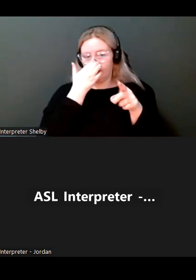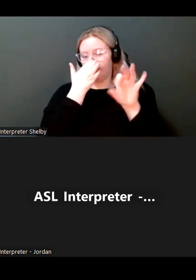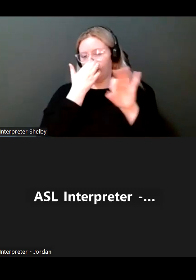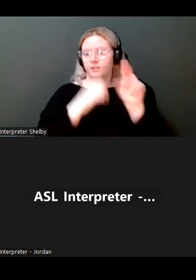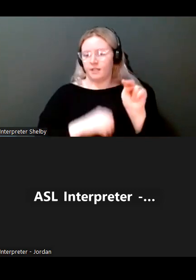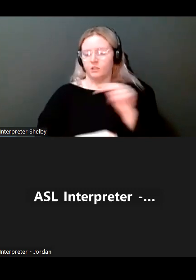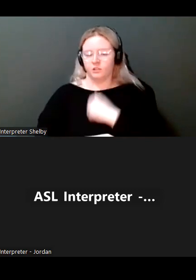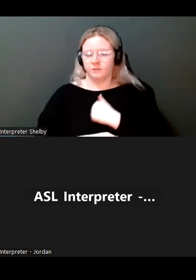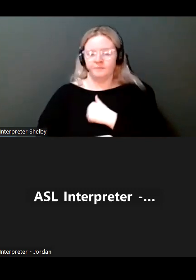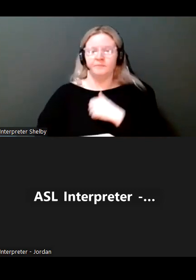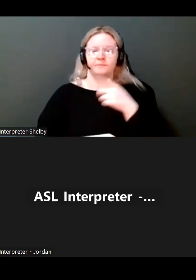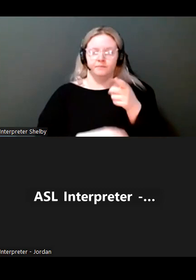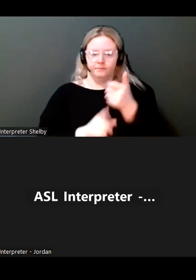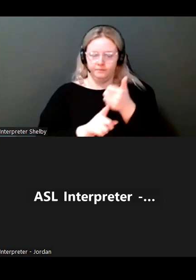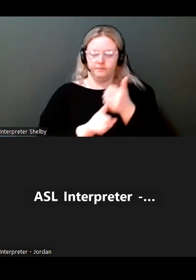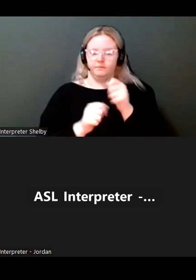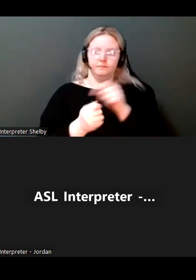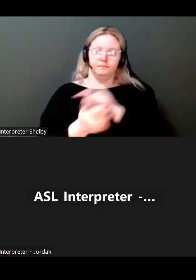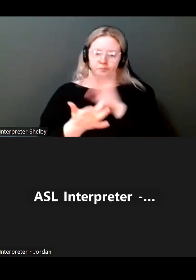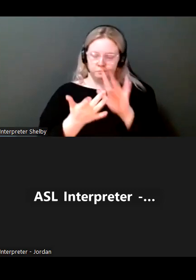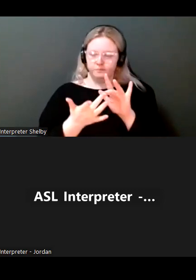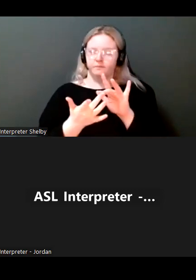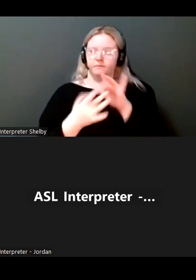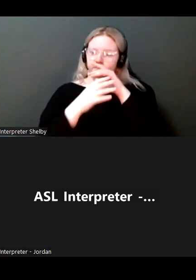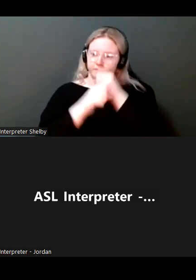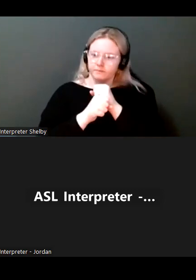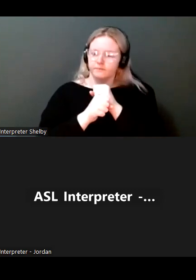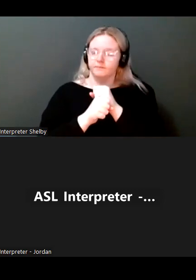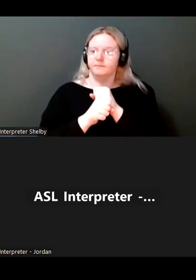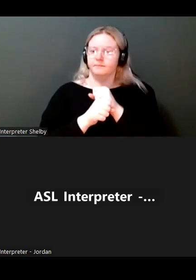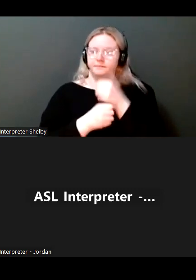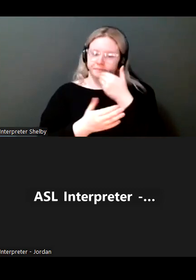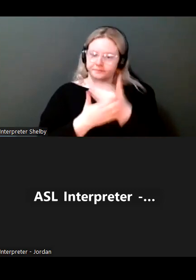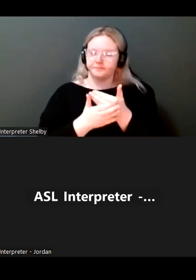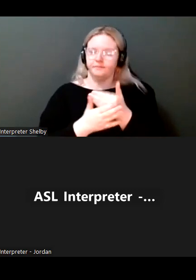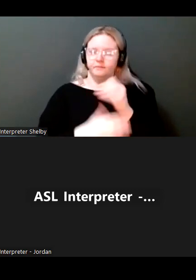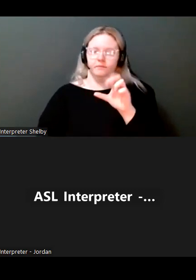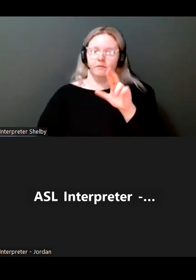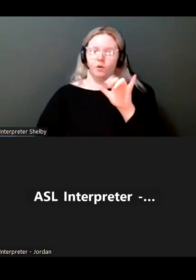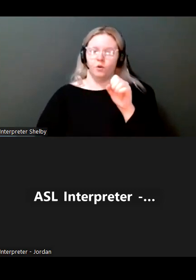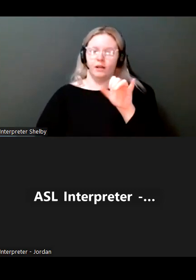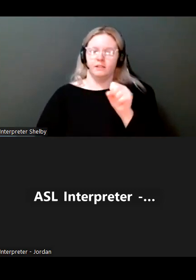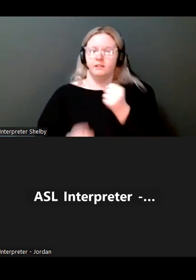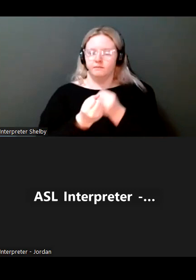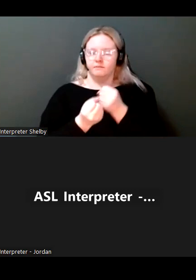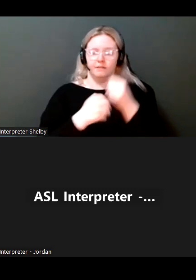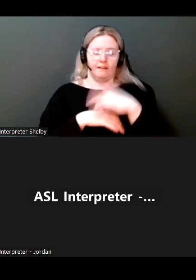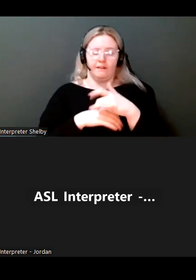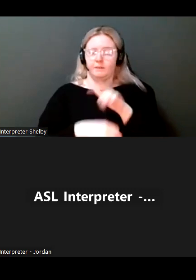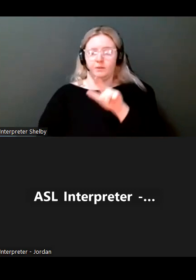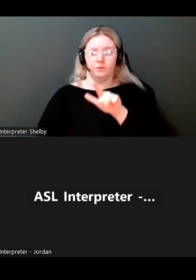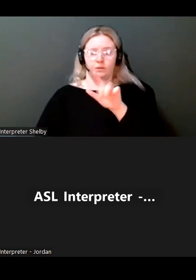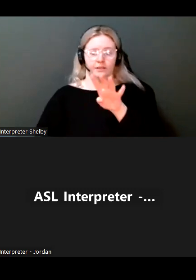confidential, culturally competent crisis intervention and counseling support available 24 hours a day, 7 days a